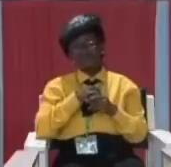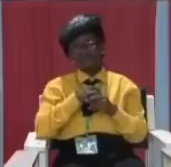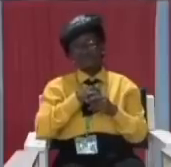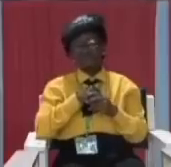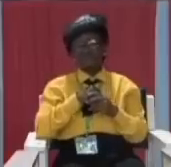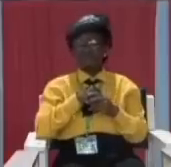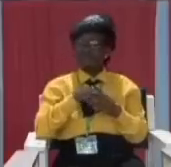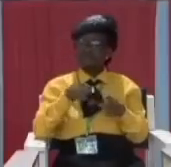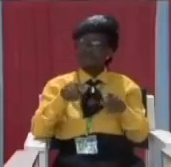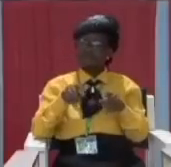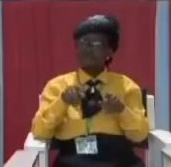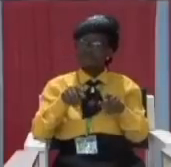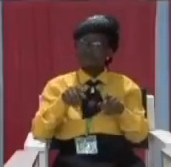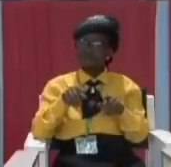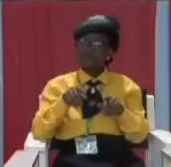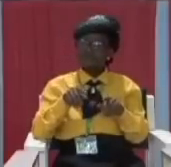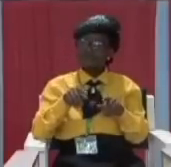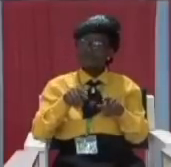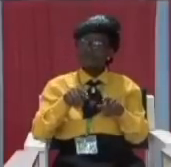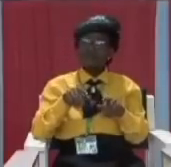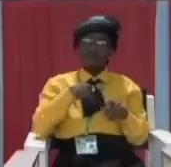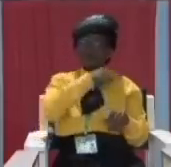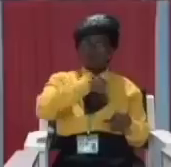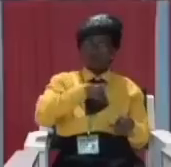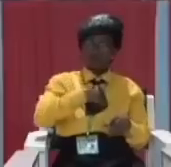hope is restored.